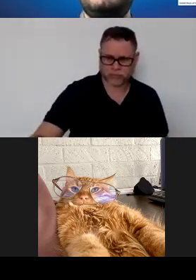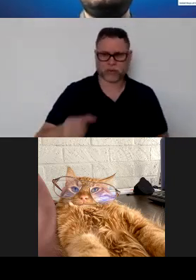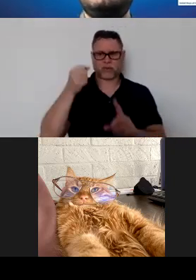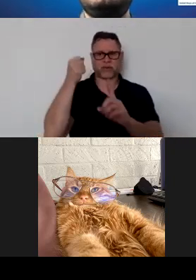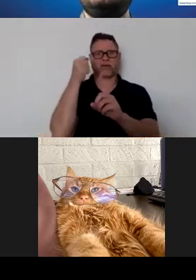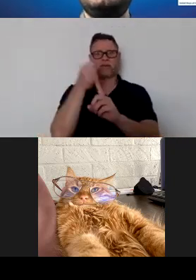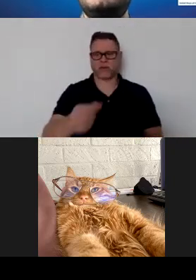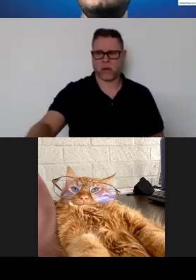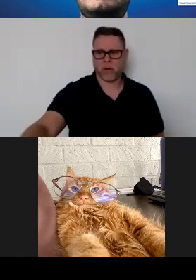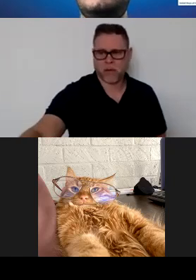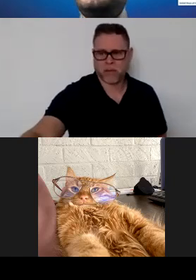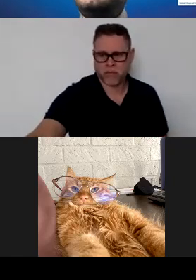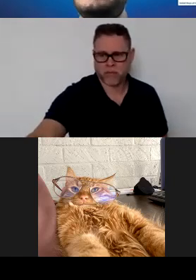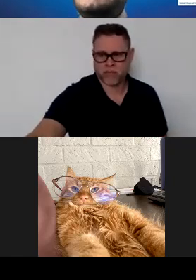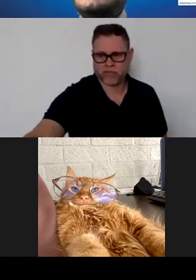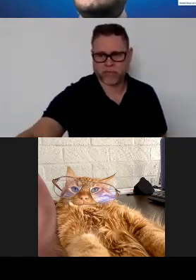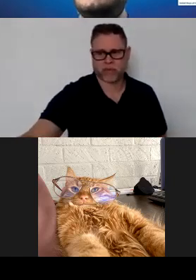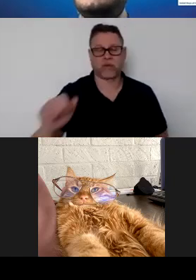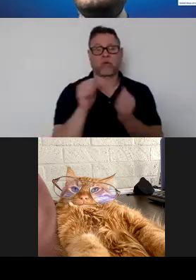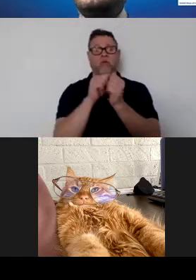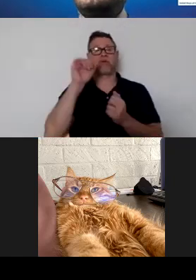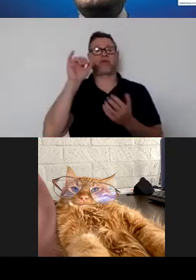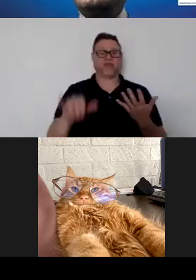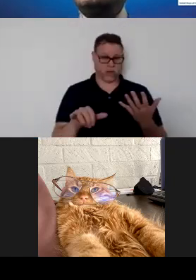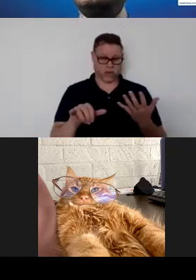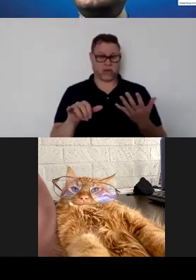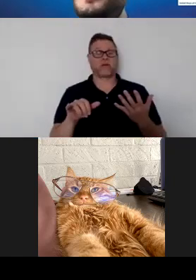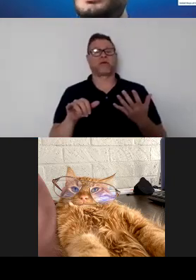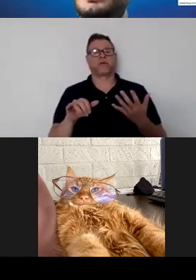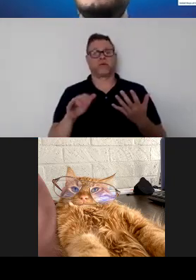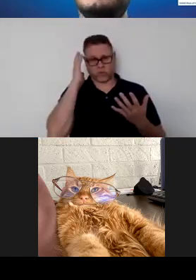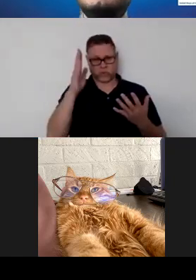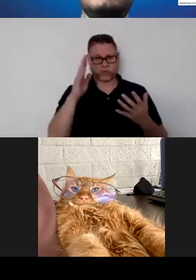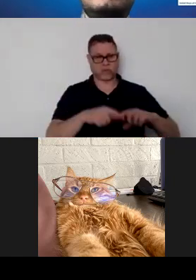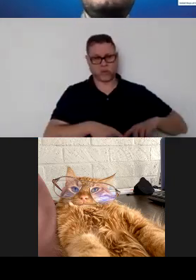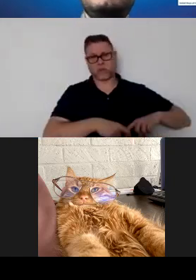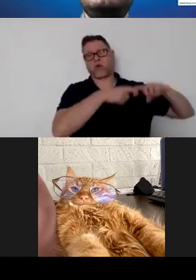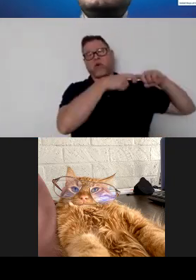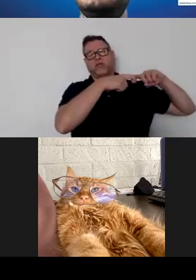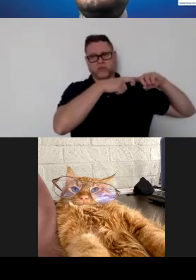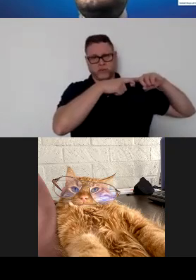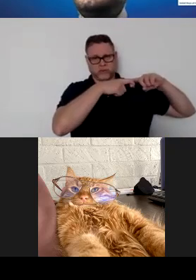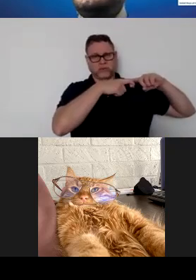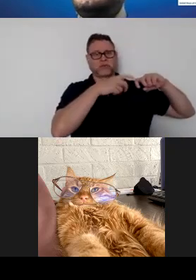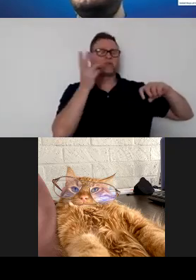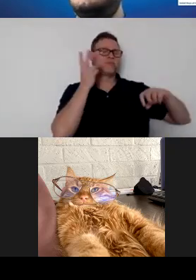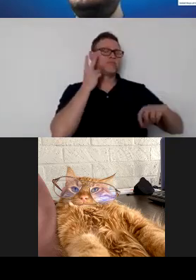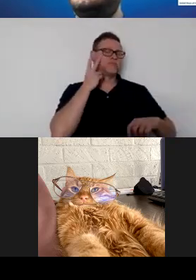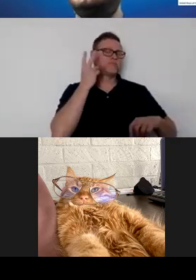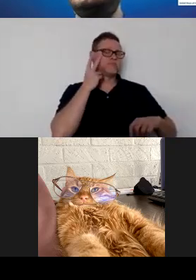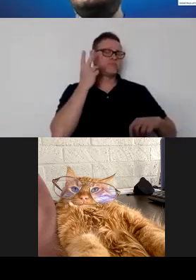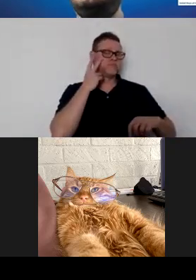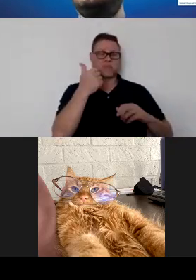these programs. And with that, I will take a pause and see if there are